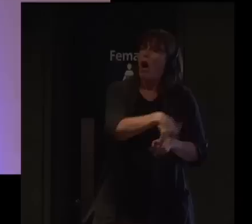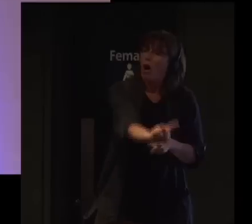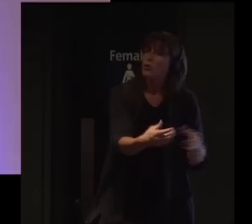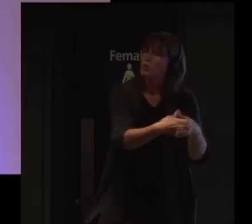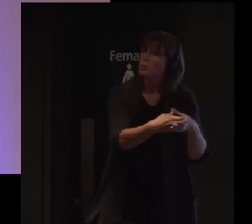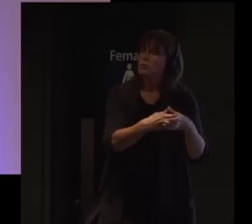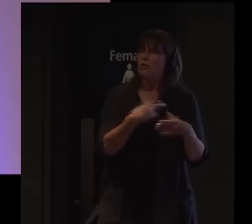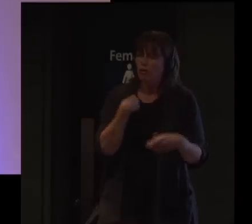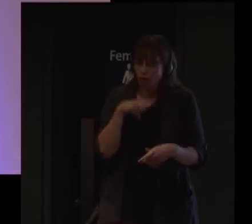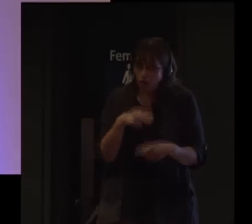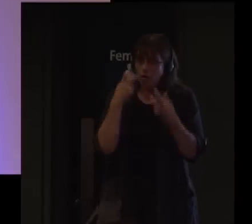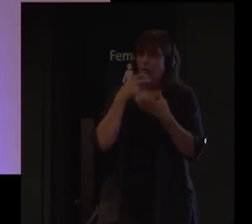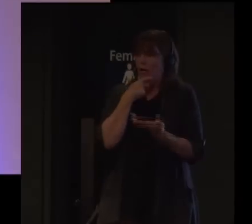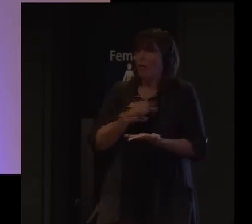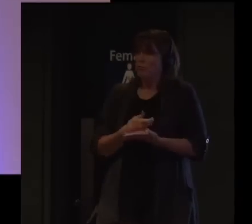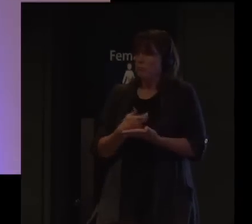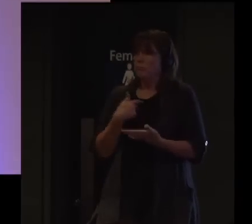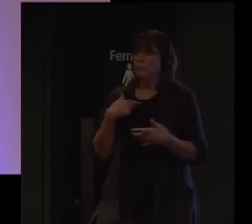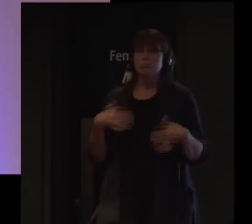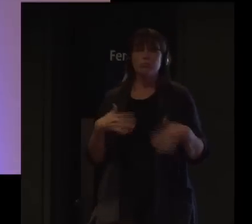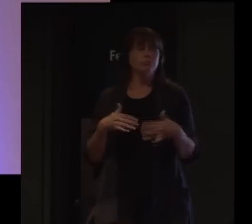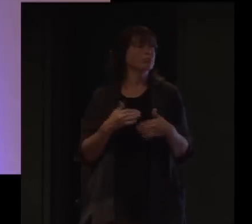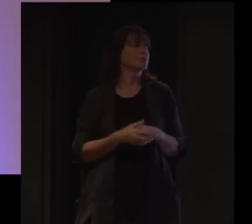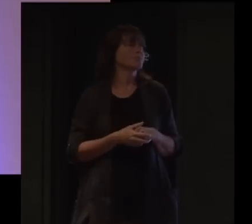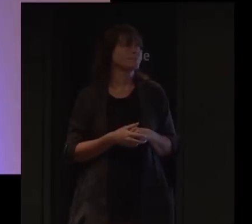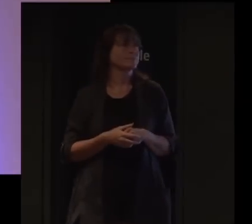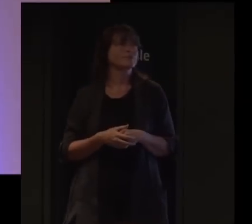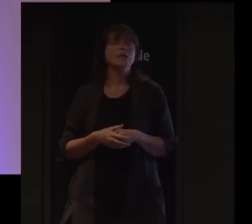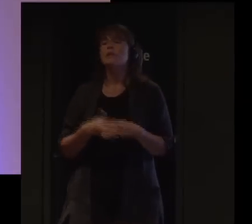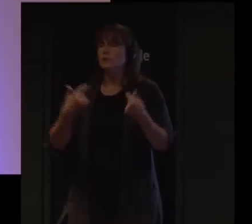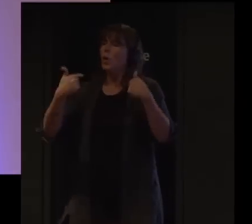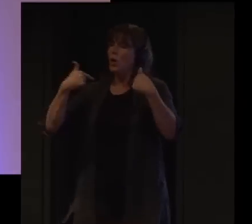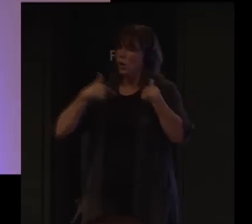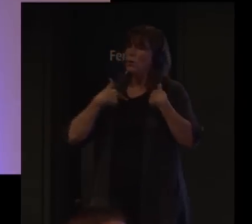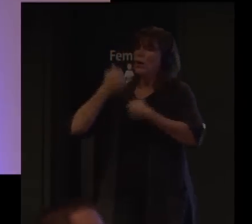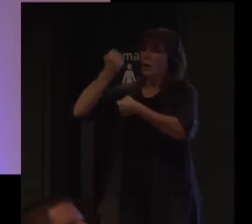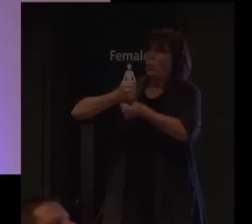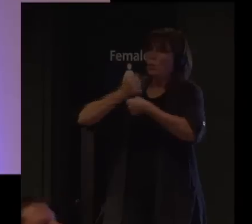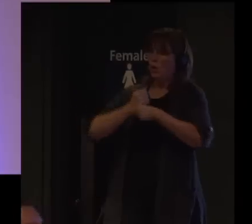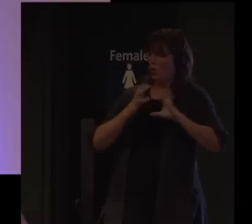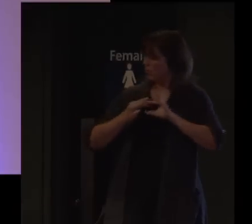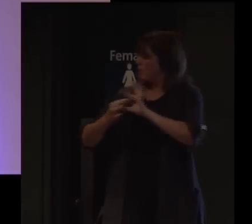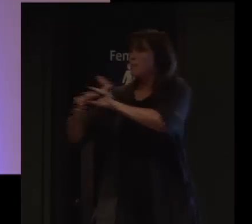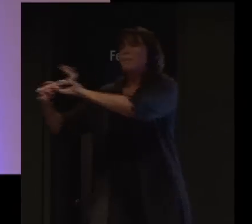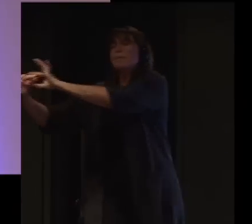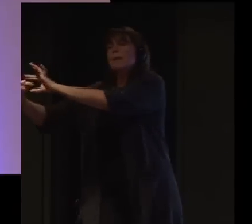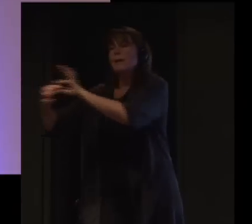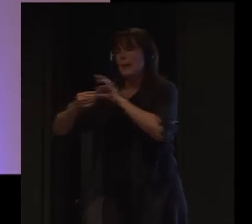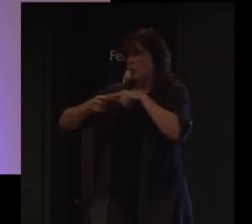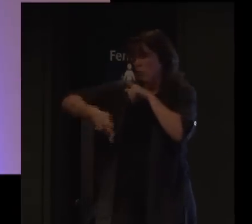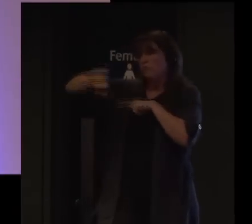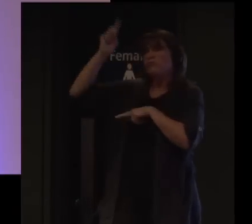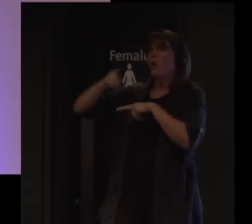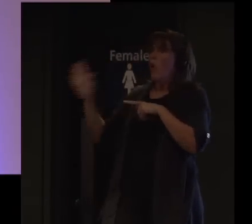to stress is that in the Council of Europe, we have this transversal approach, which is connected. I'm working hand in hand with